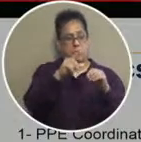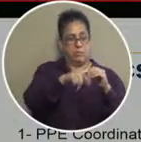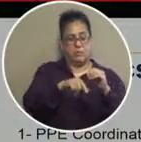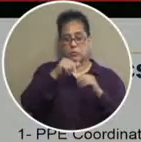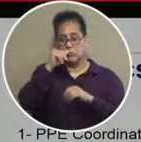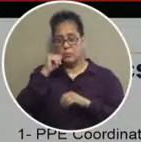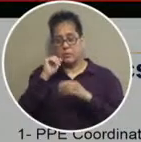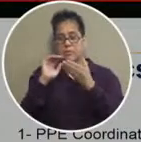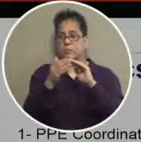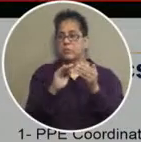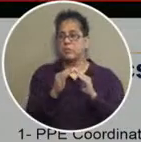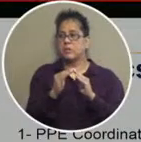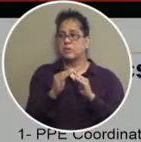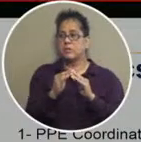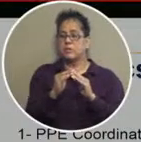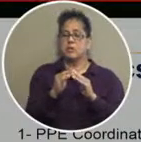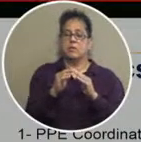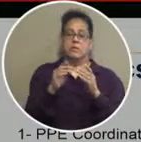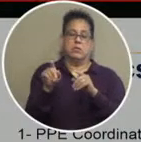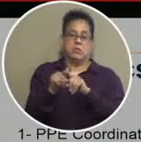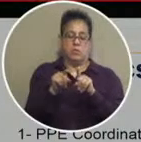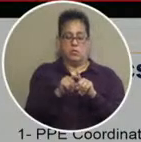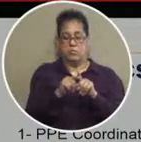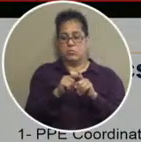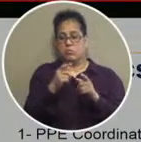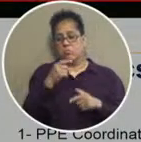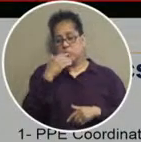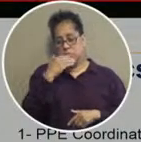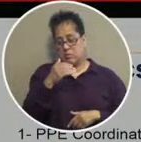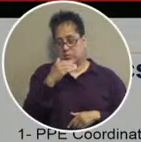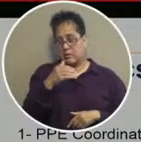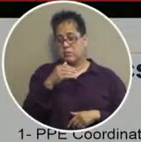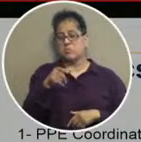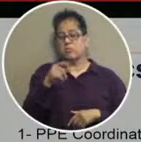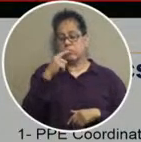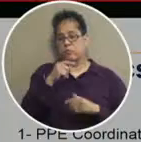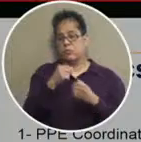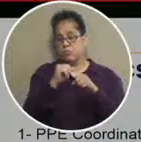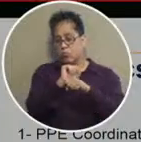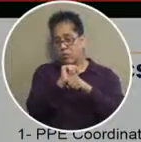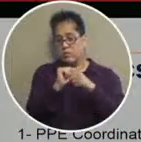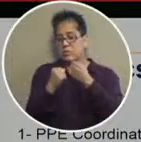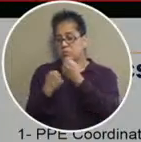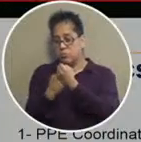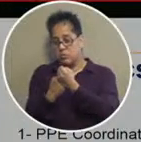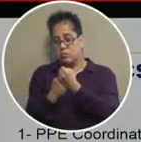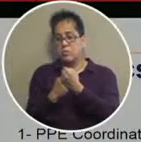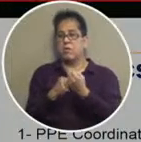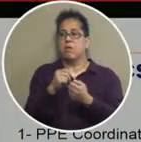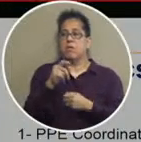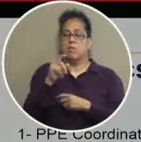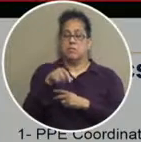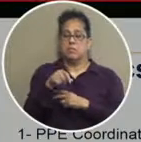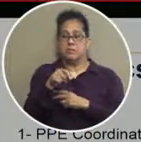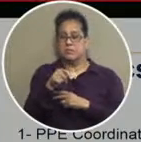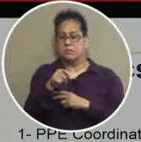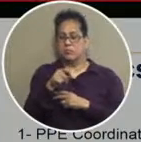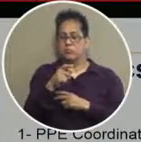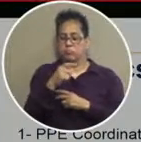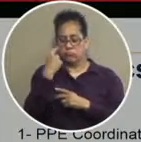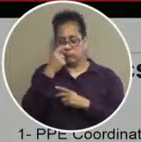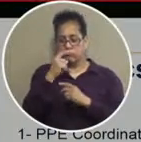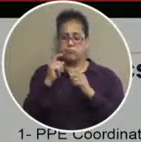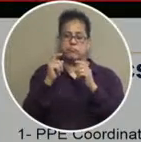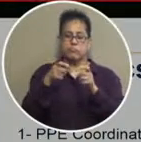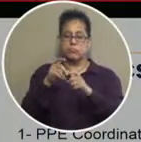Juarez community. In closing, I want to thank our partners and coalition members for their work and support, and I must acknowledge our generous and thoughtful donors